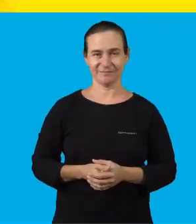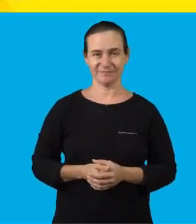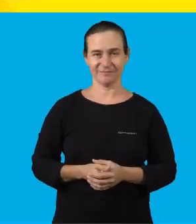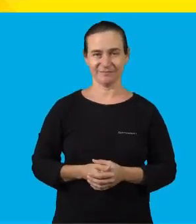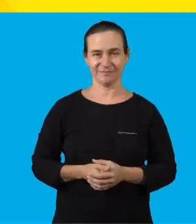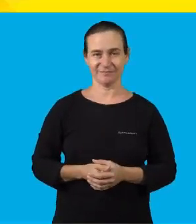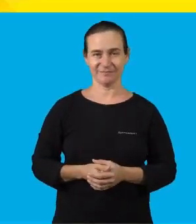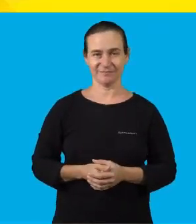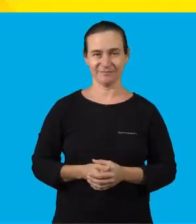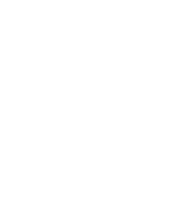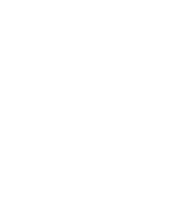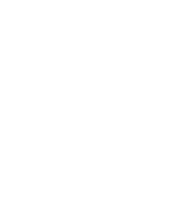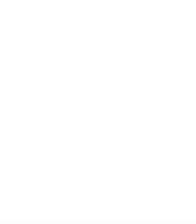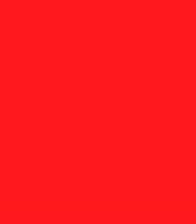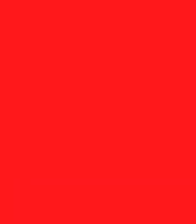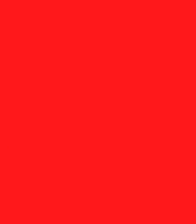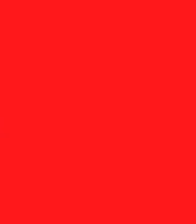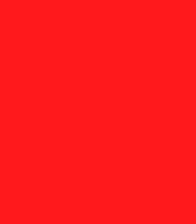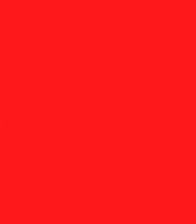see you just now.